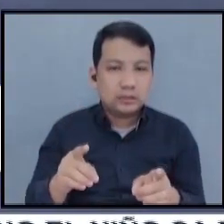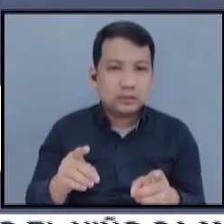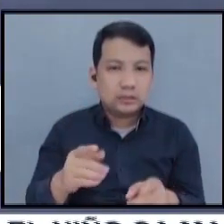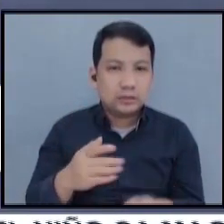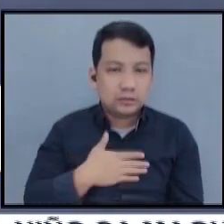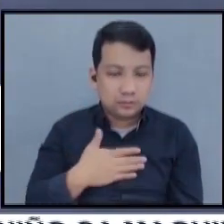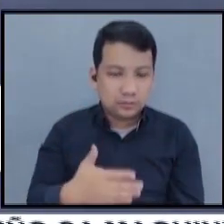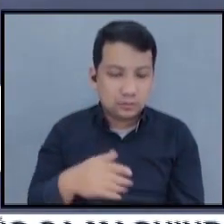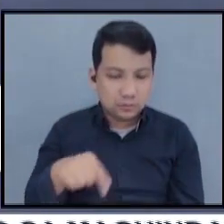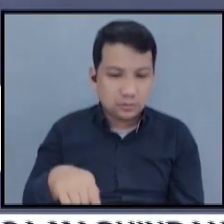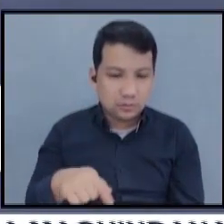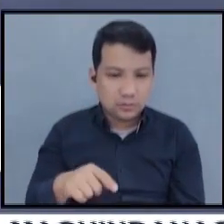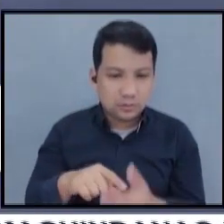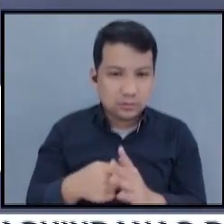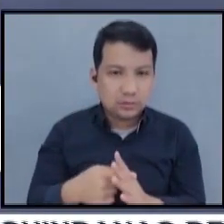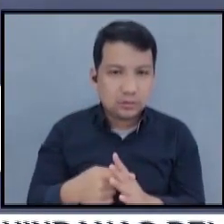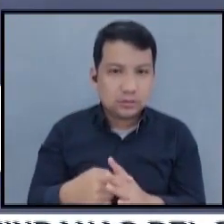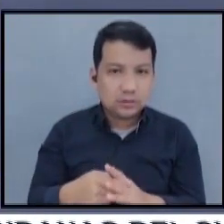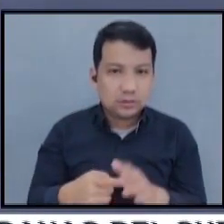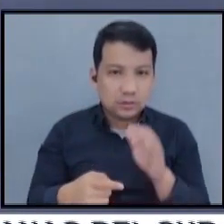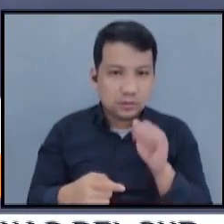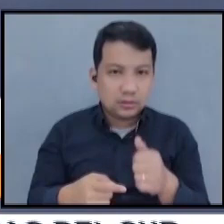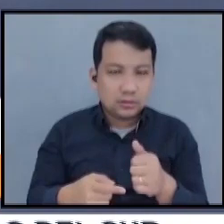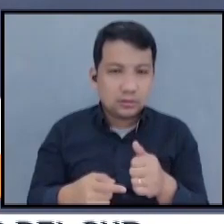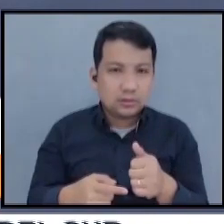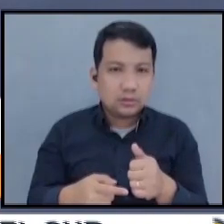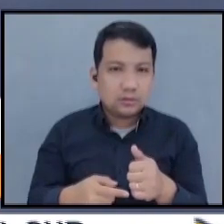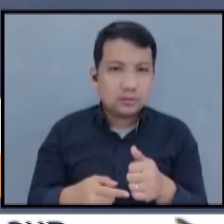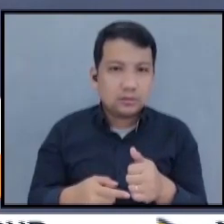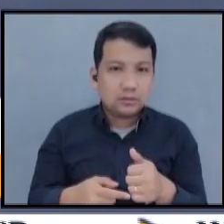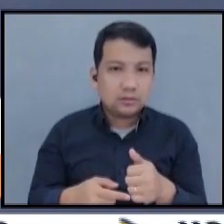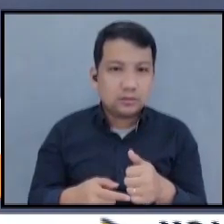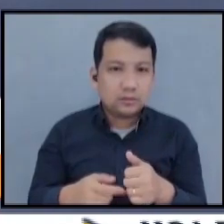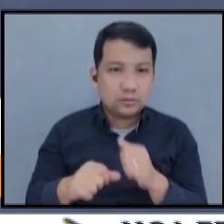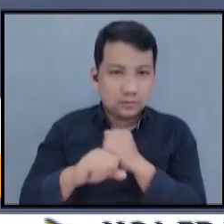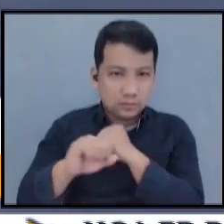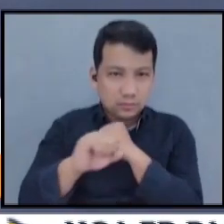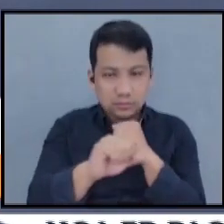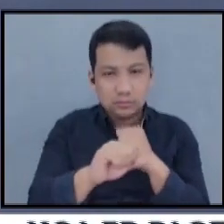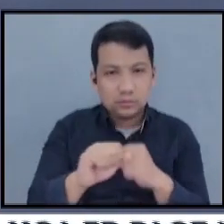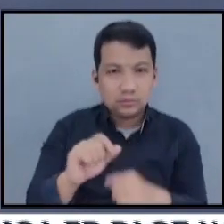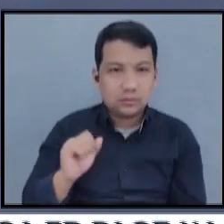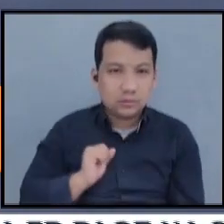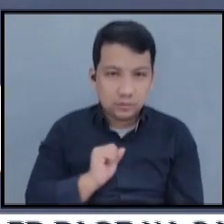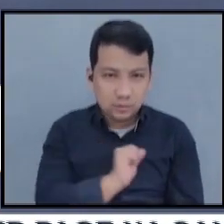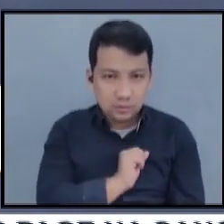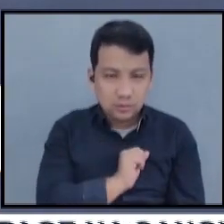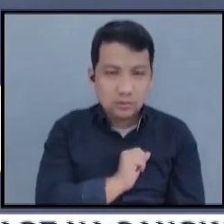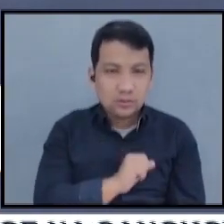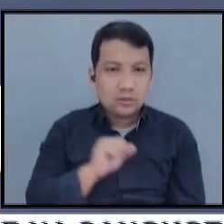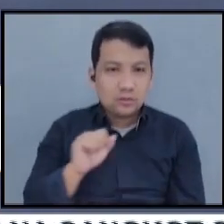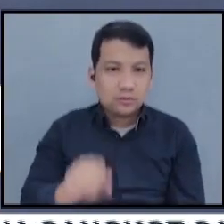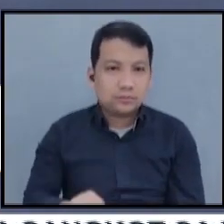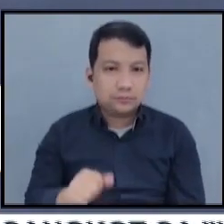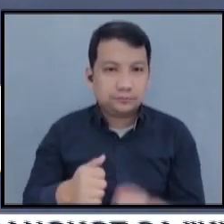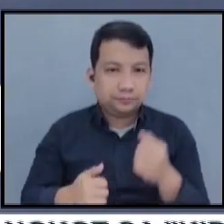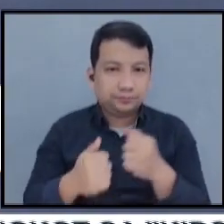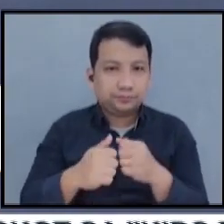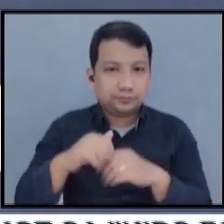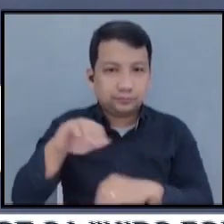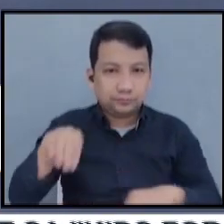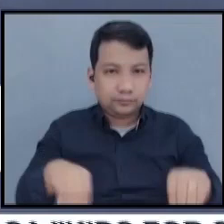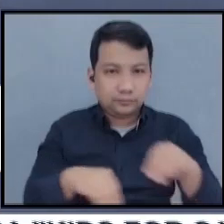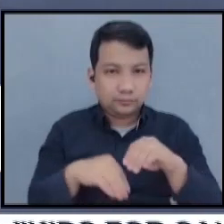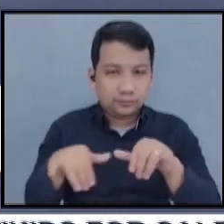tomorrow, we shall begin our campaign in the Senate so that its counterpart measure, which